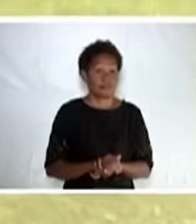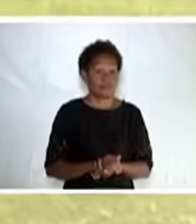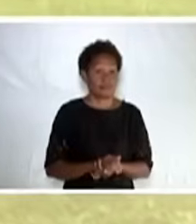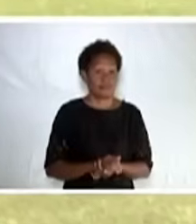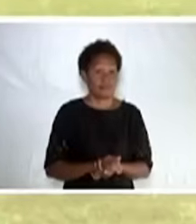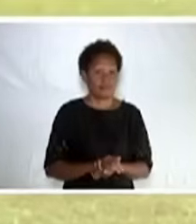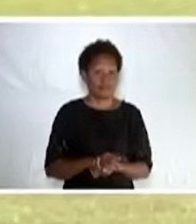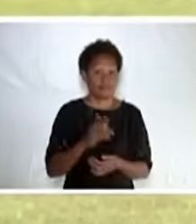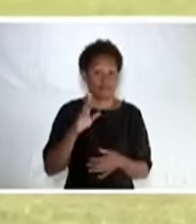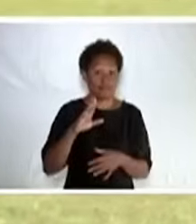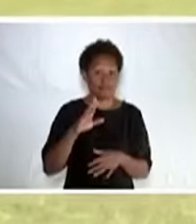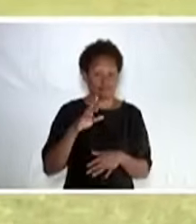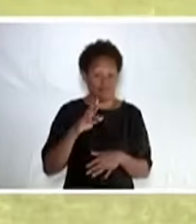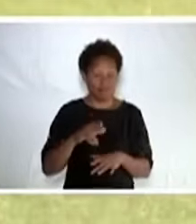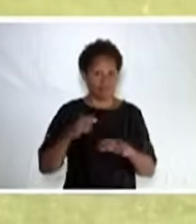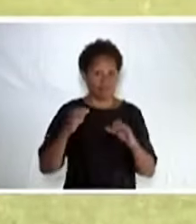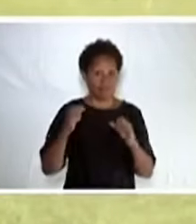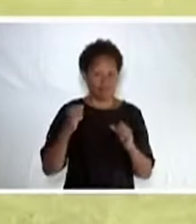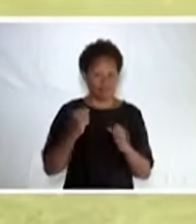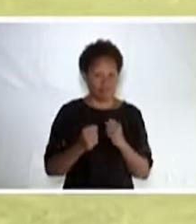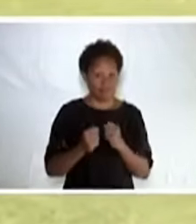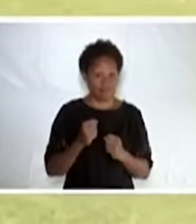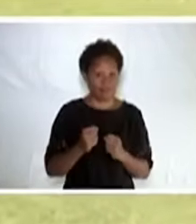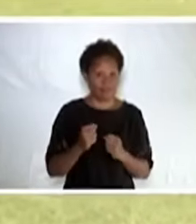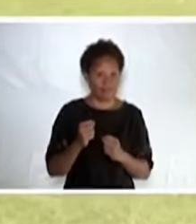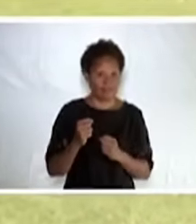the parade for the reviewing officer.